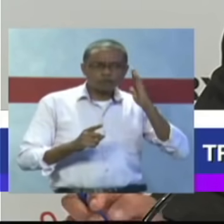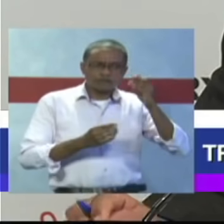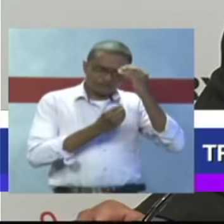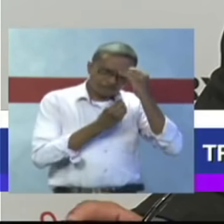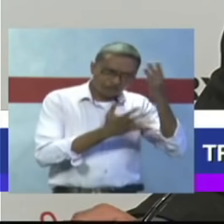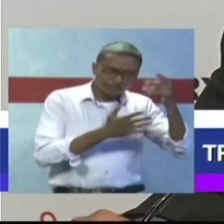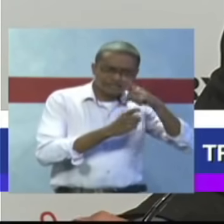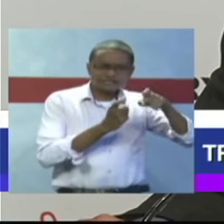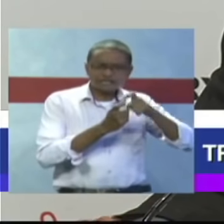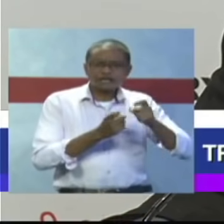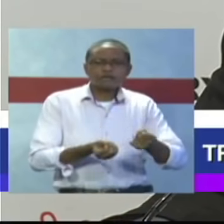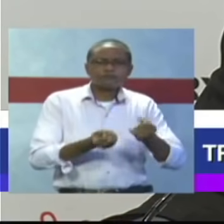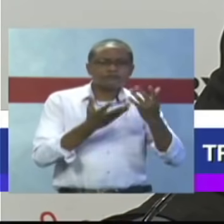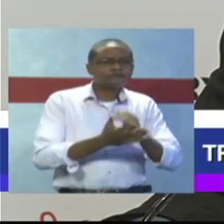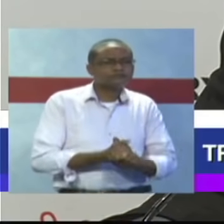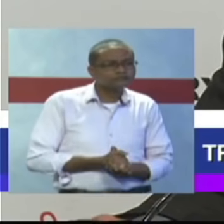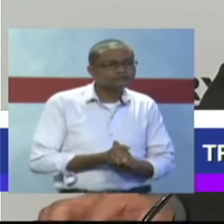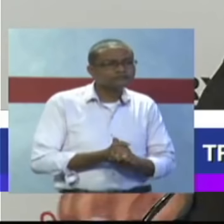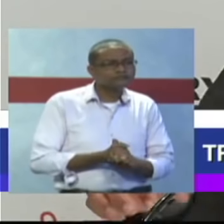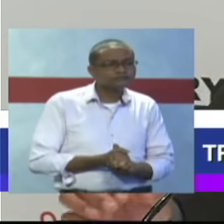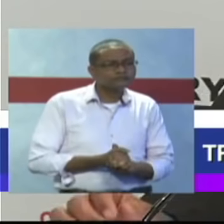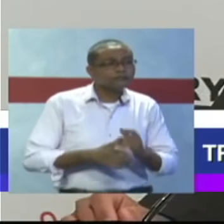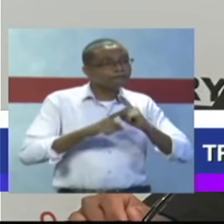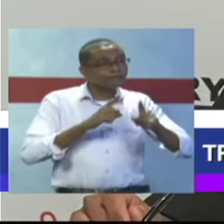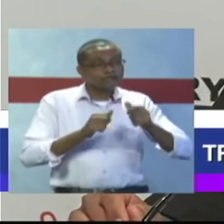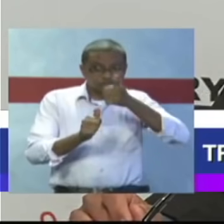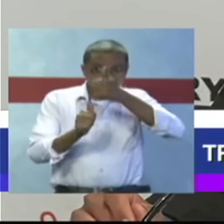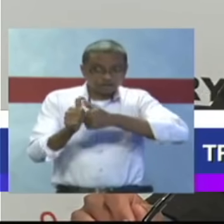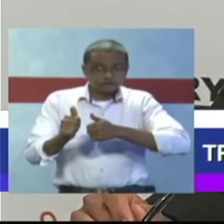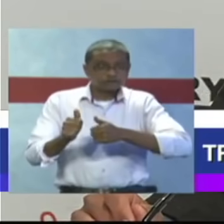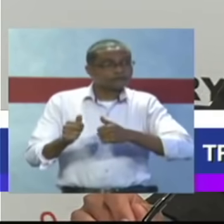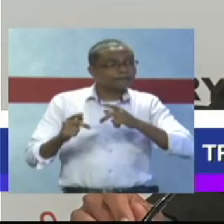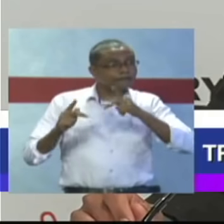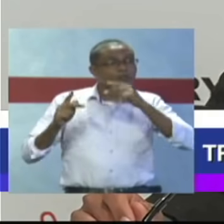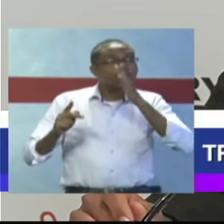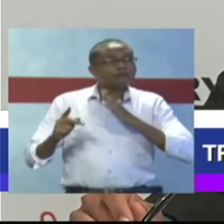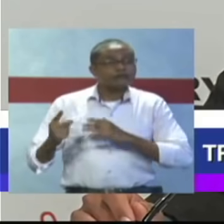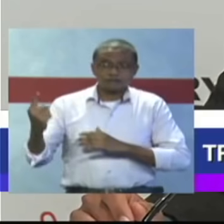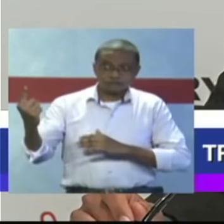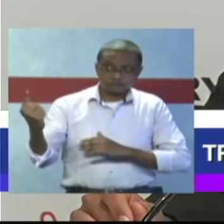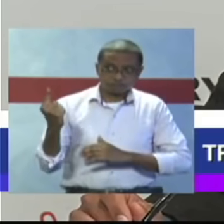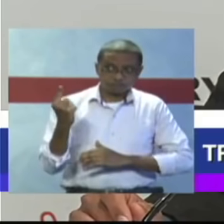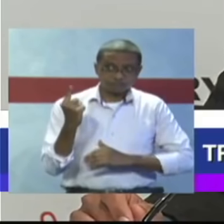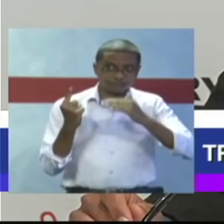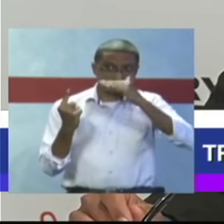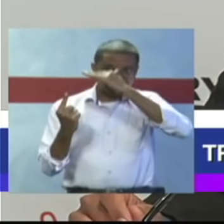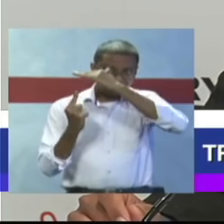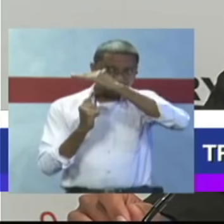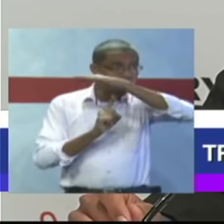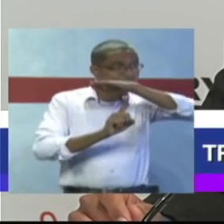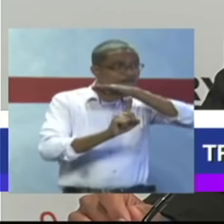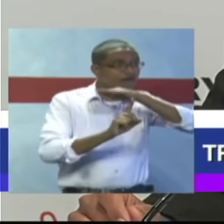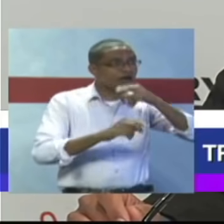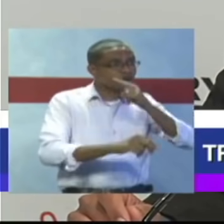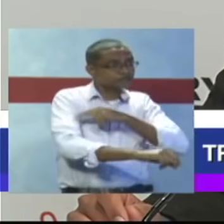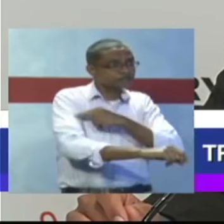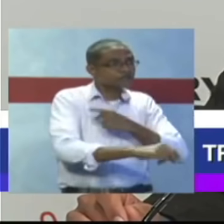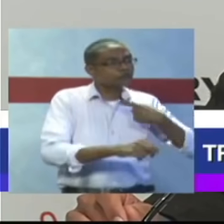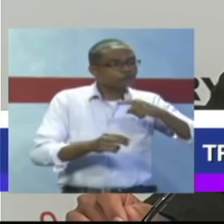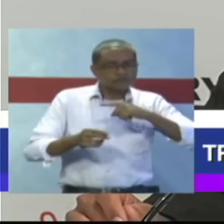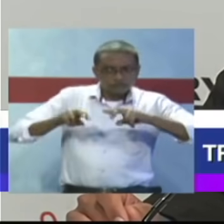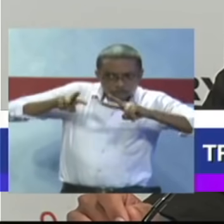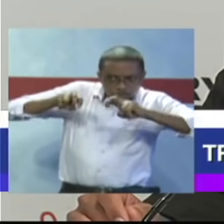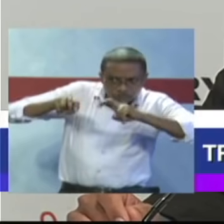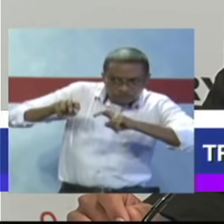cases. But the screening process is that every patient who comes into hospital, we do as best as we can. We screen them